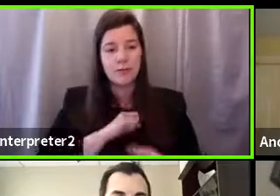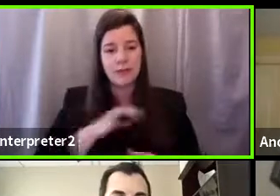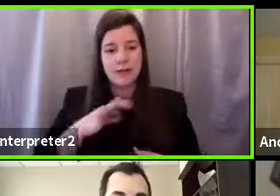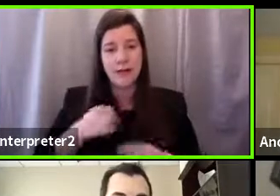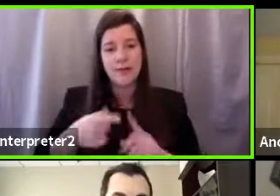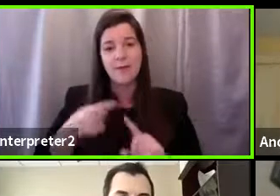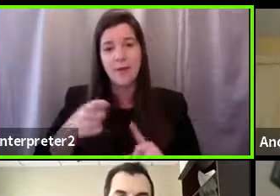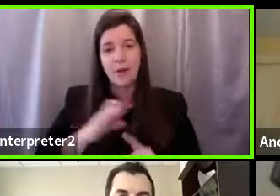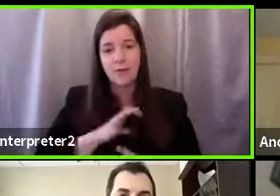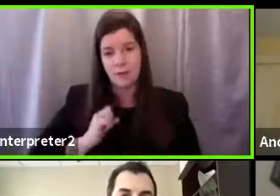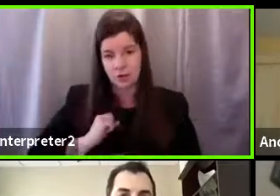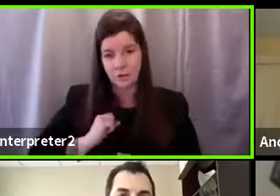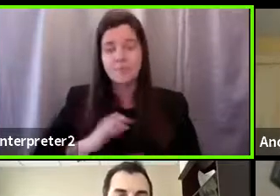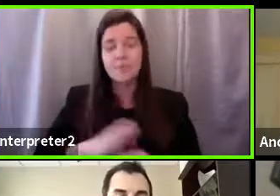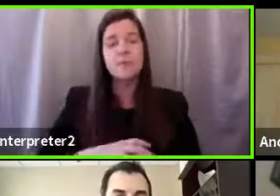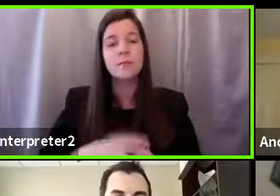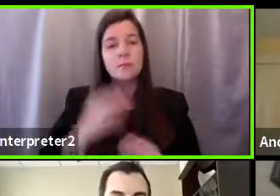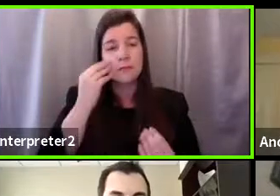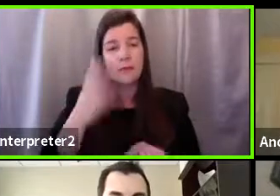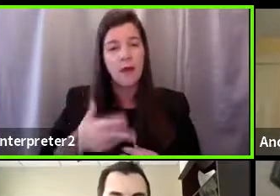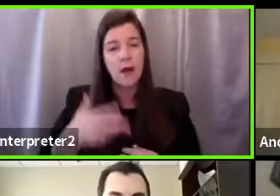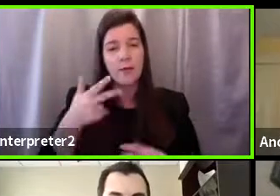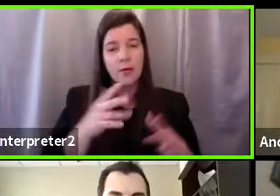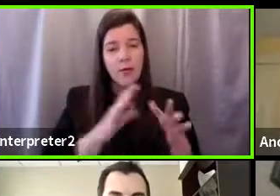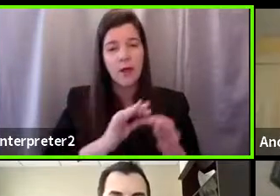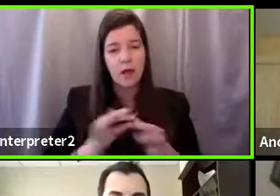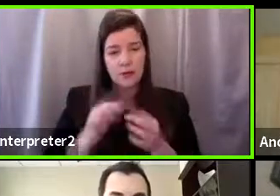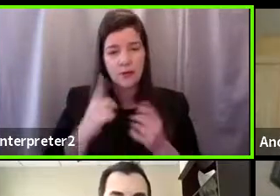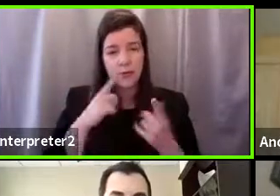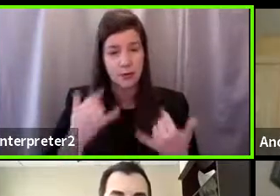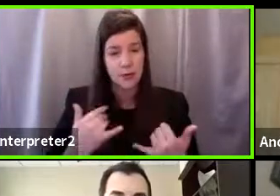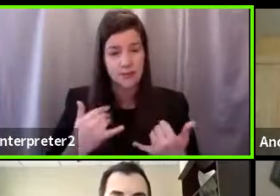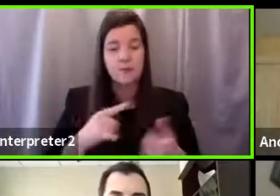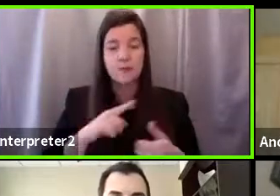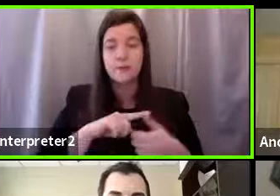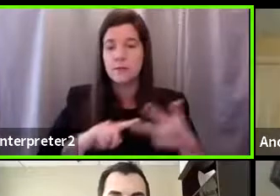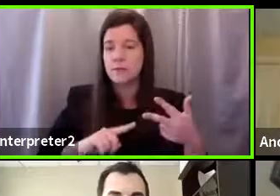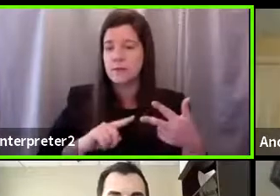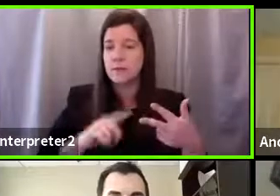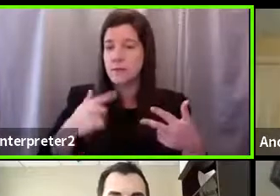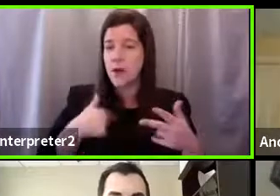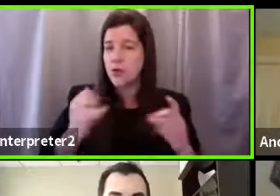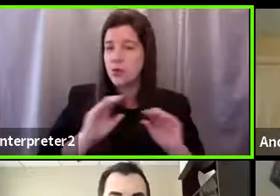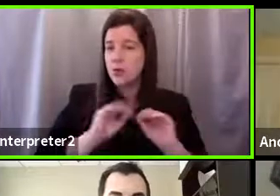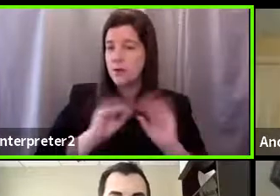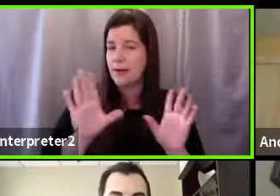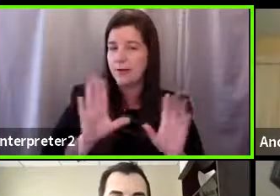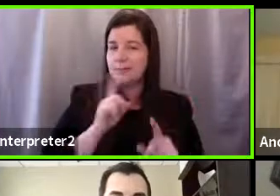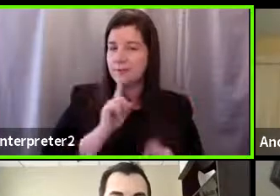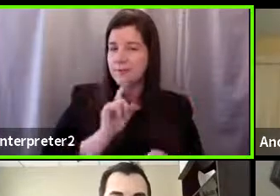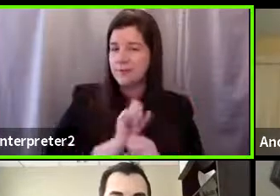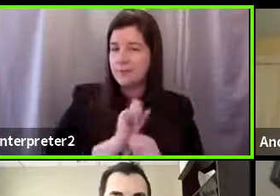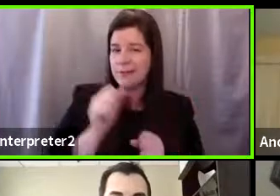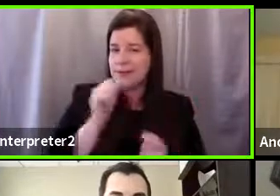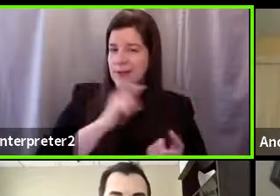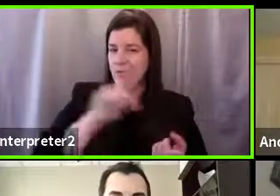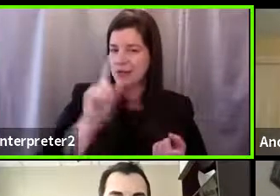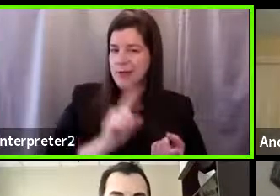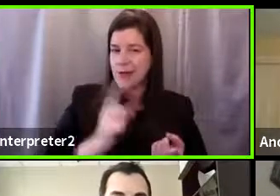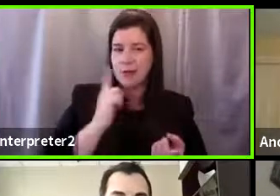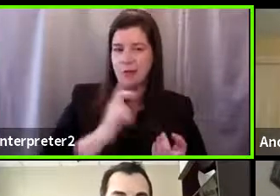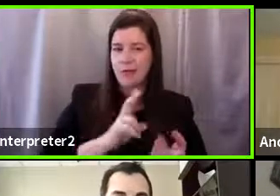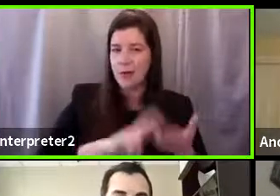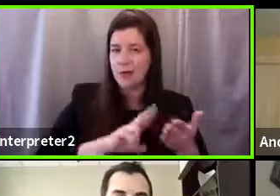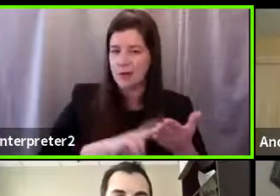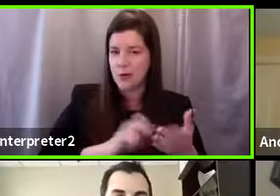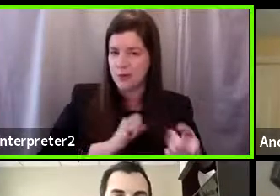so just 3 minor points today. And the first is a clarification there. There actually is not a reduction in contractual staff. There was a